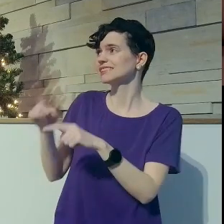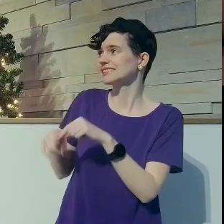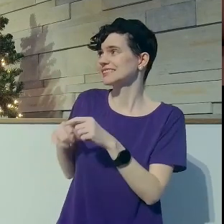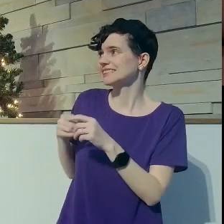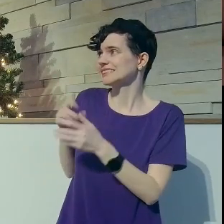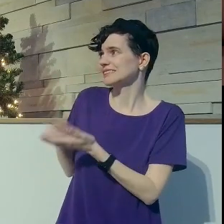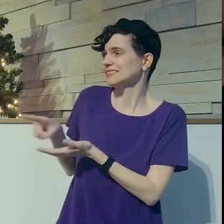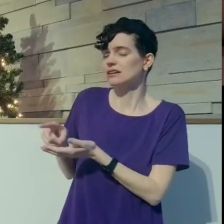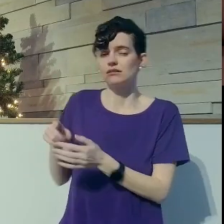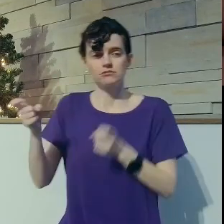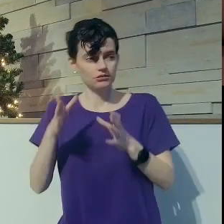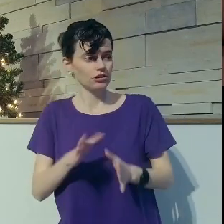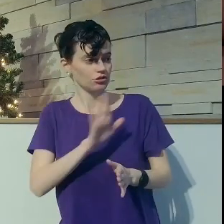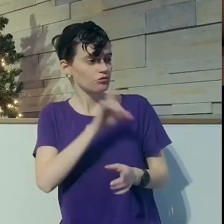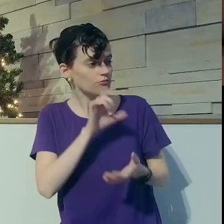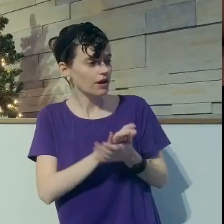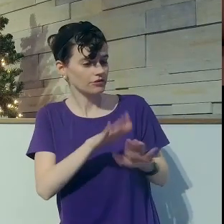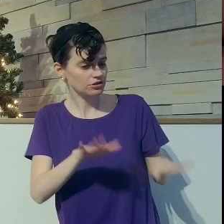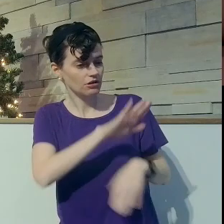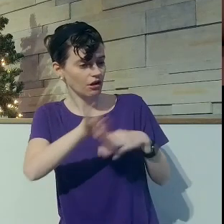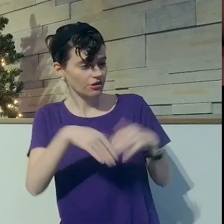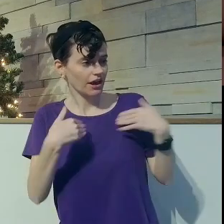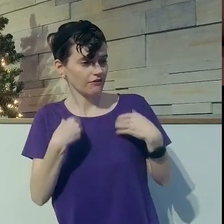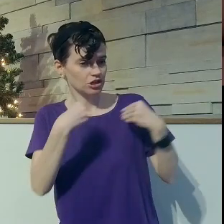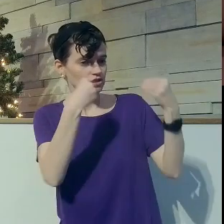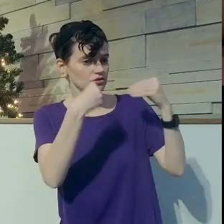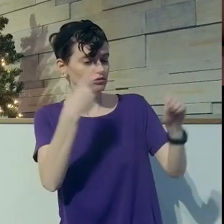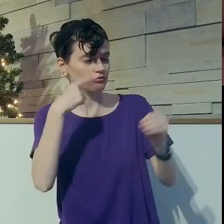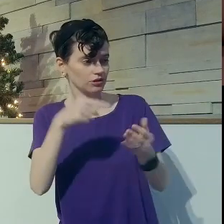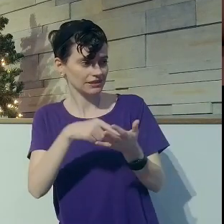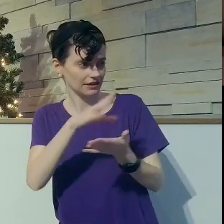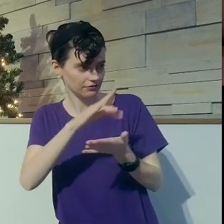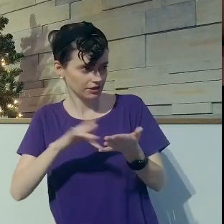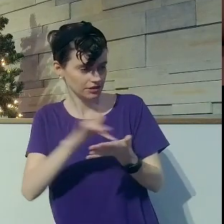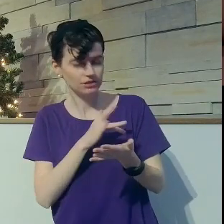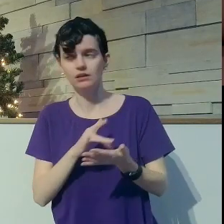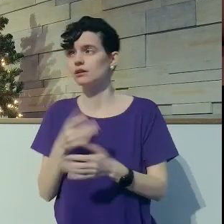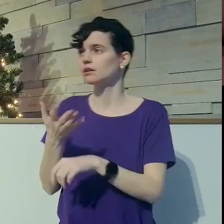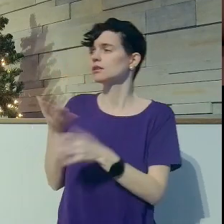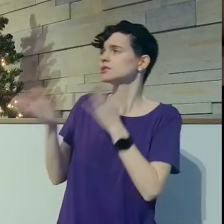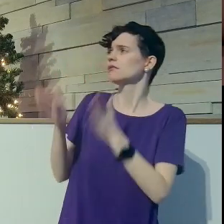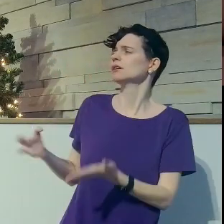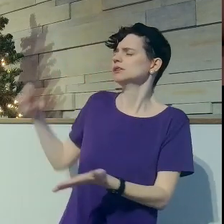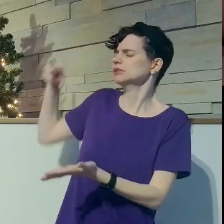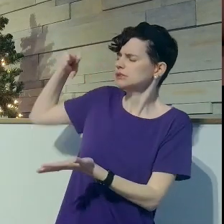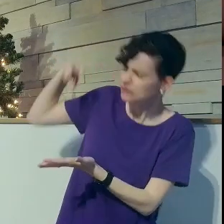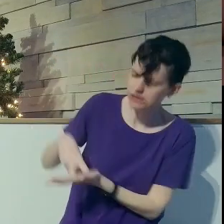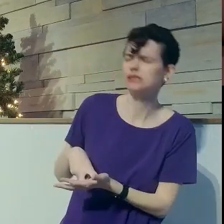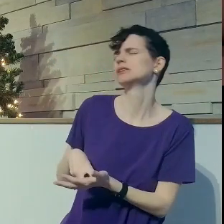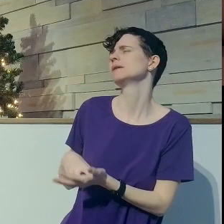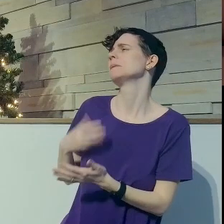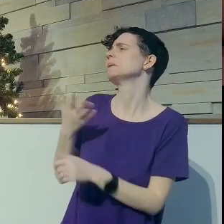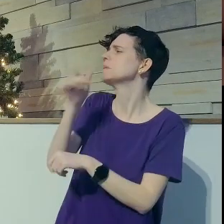pay, the master ordered that he and his wife and his children and all that he had be sold to repay the debt. At this, the servant fell on his knees before him.